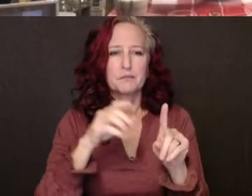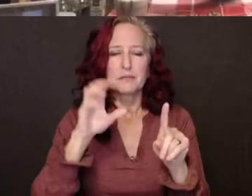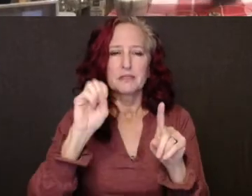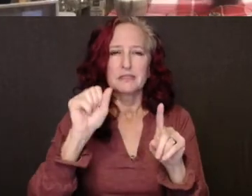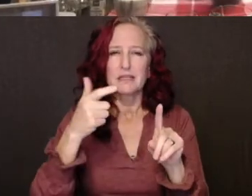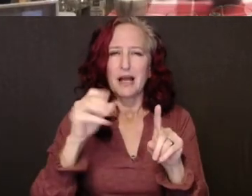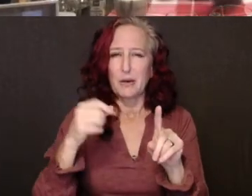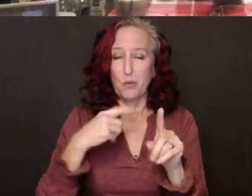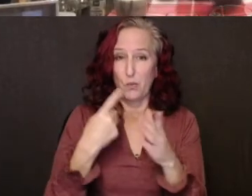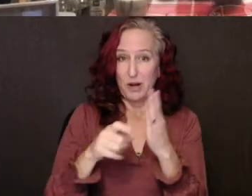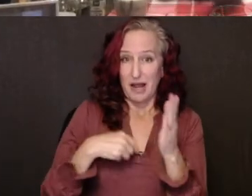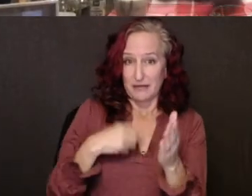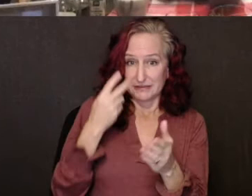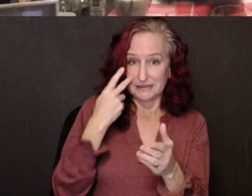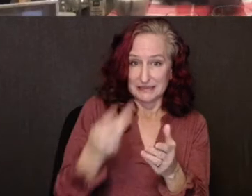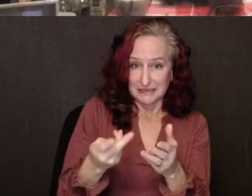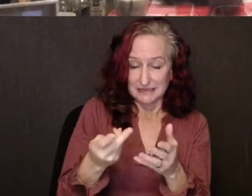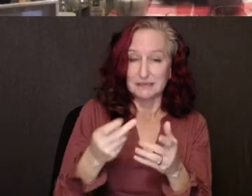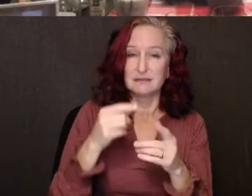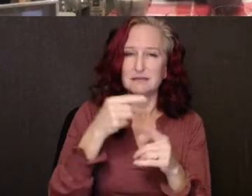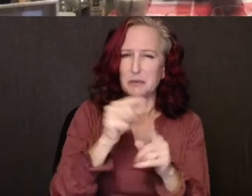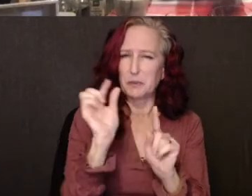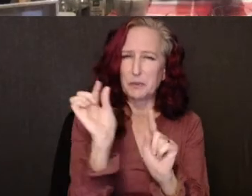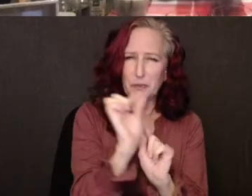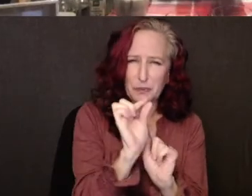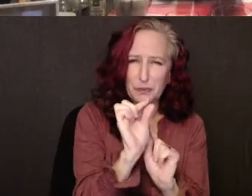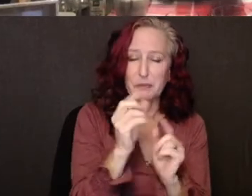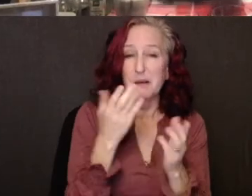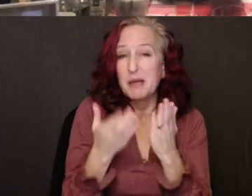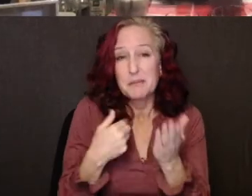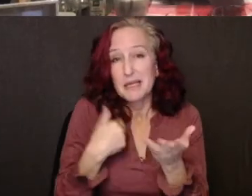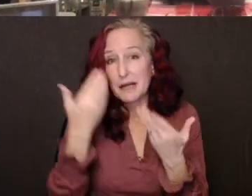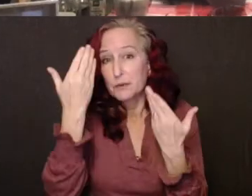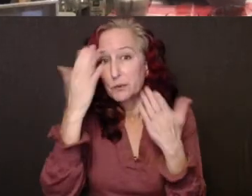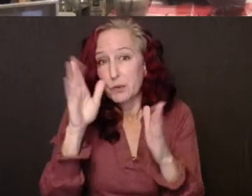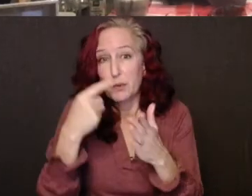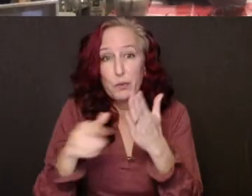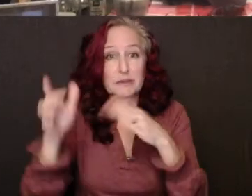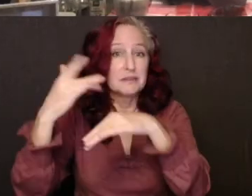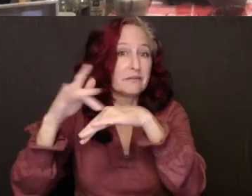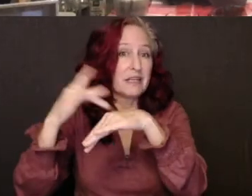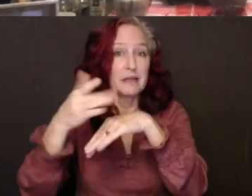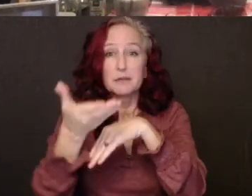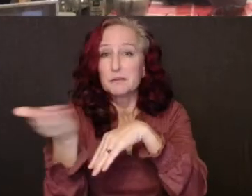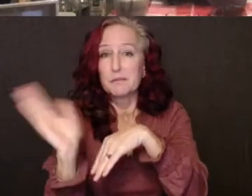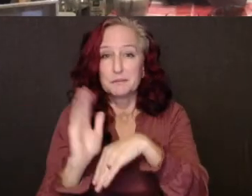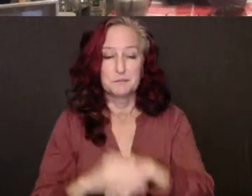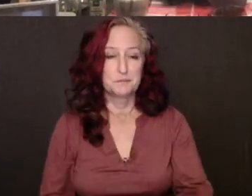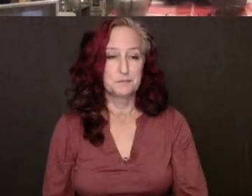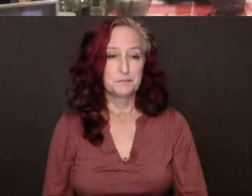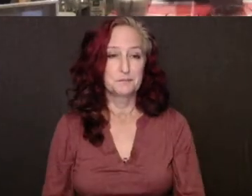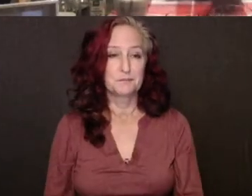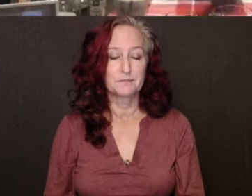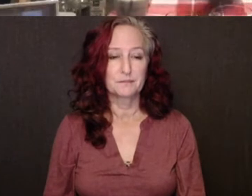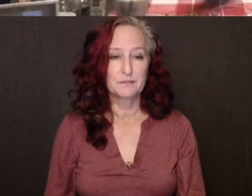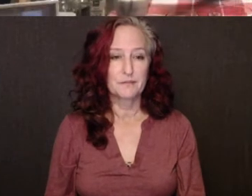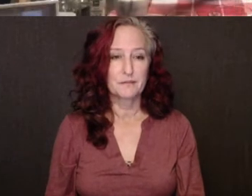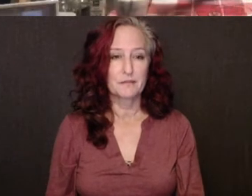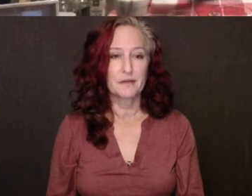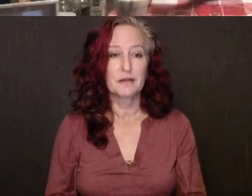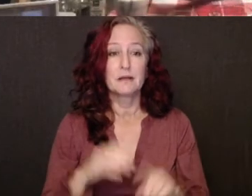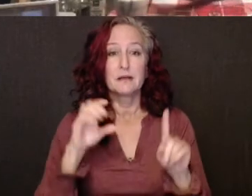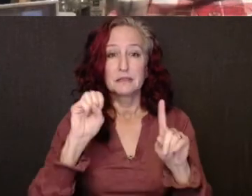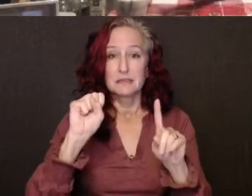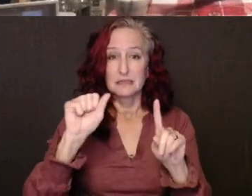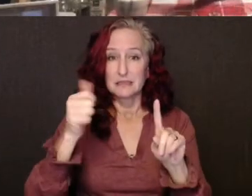tried it with tapioca. I'm not sure. So these are really small. I don't know if I'm probably unaware if like tapioca balls would be as